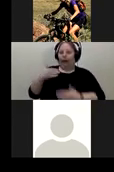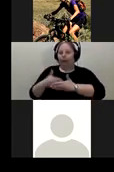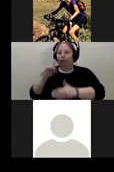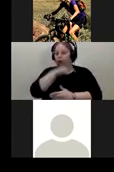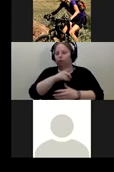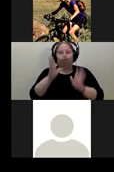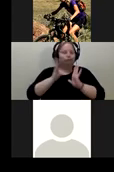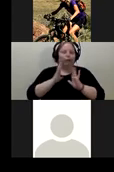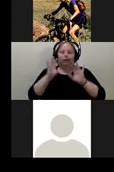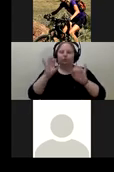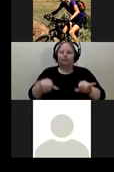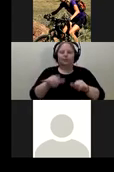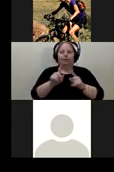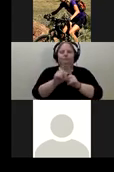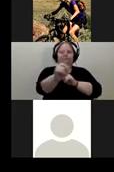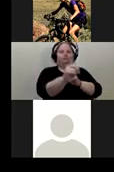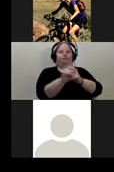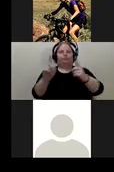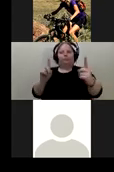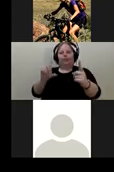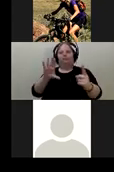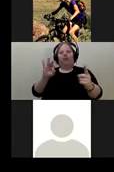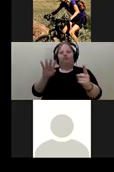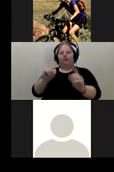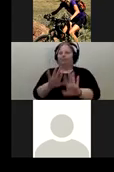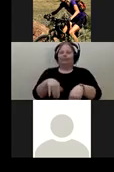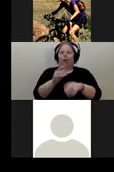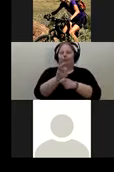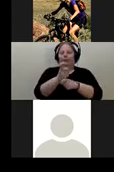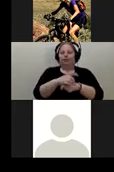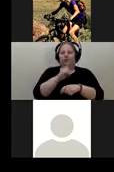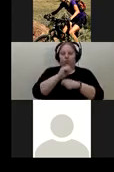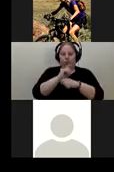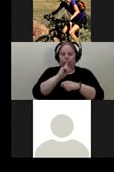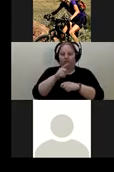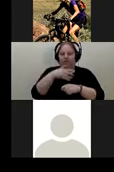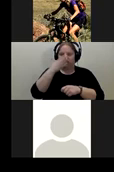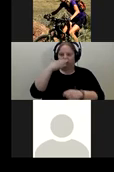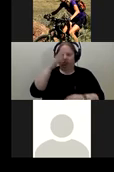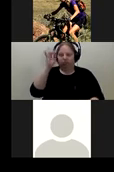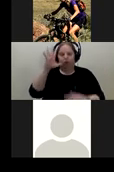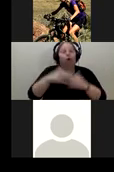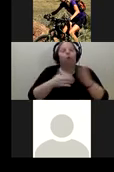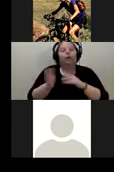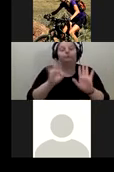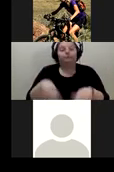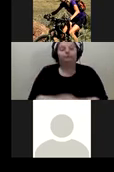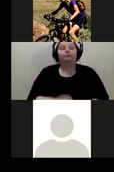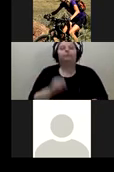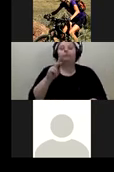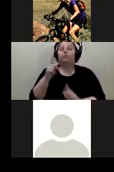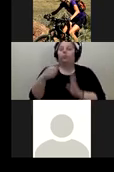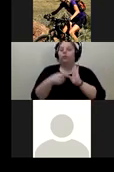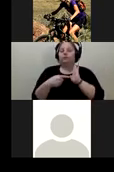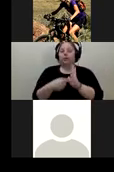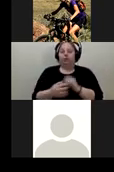stay 5 feet away. No, kidding. No, really, the smell. Okay. So here's an example